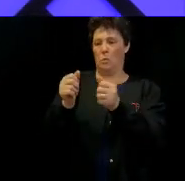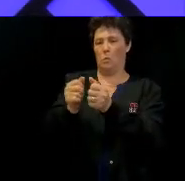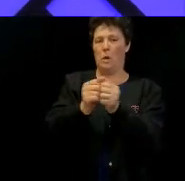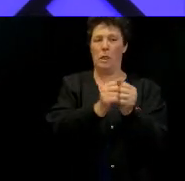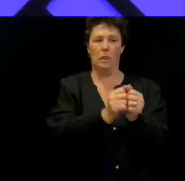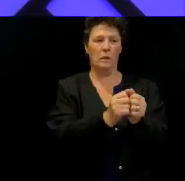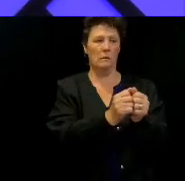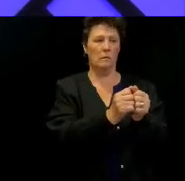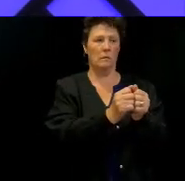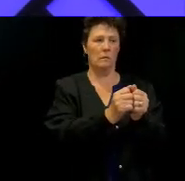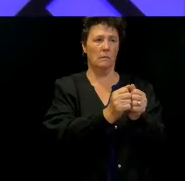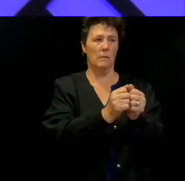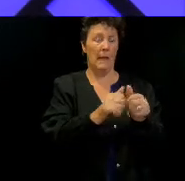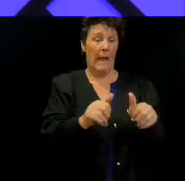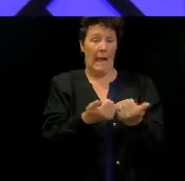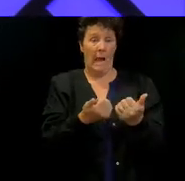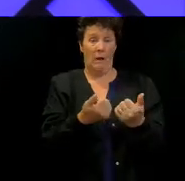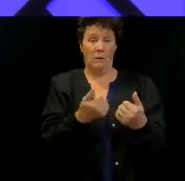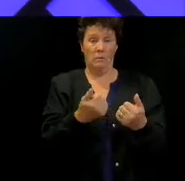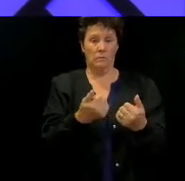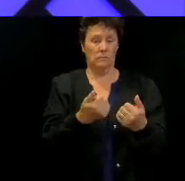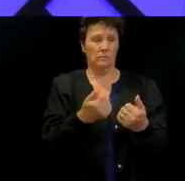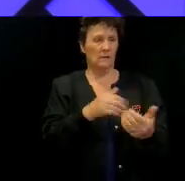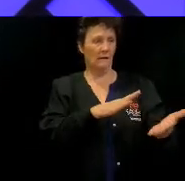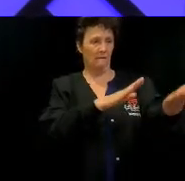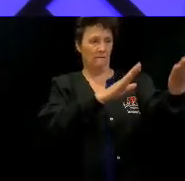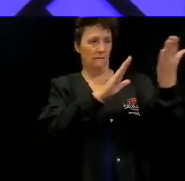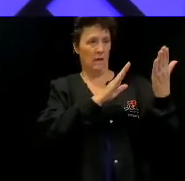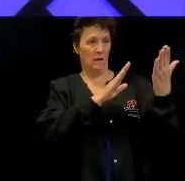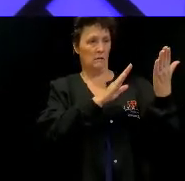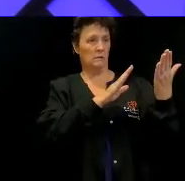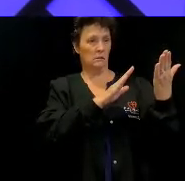Now, this is how we're gonna do this in real time.